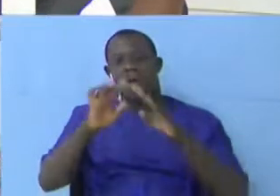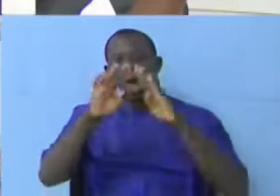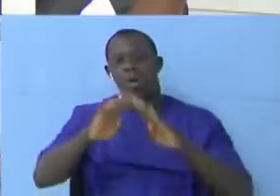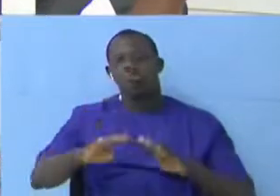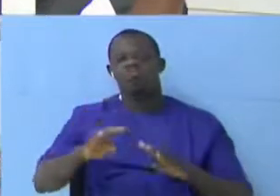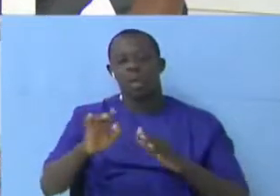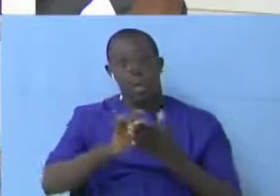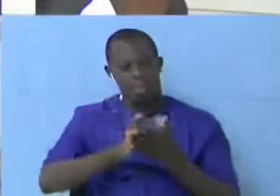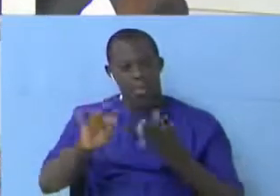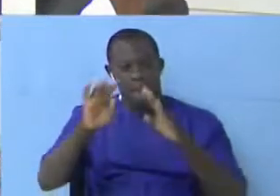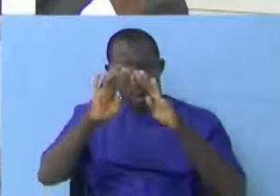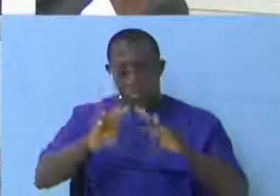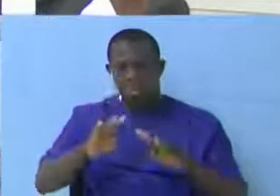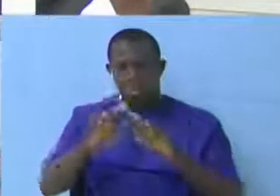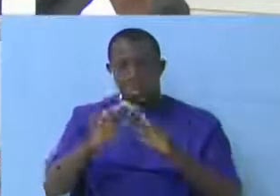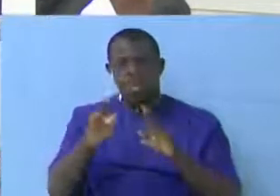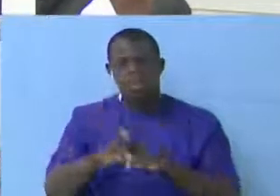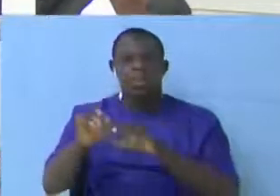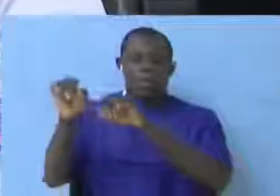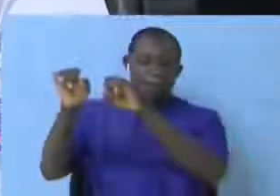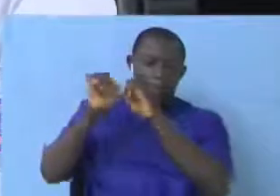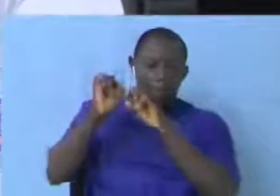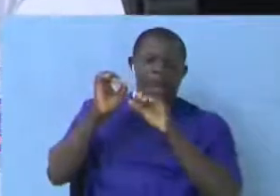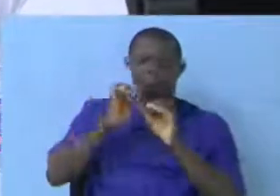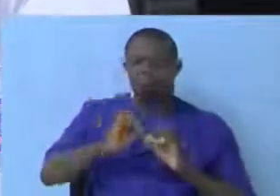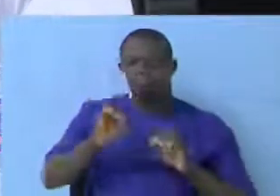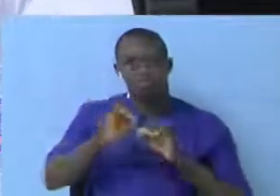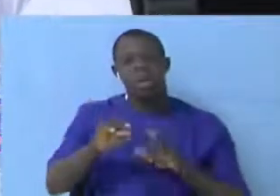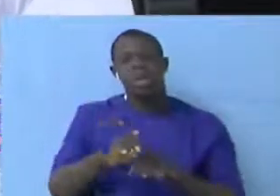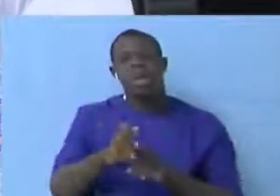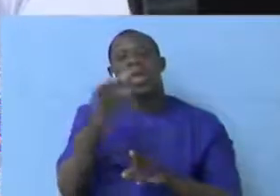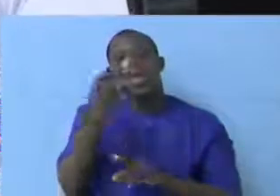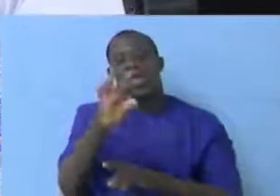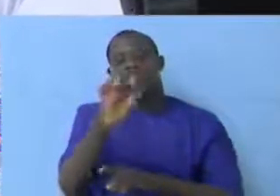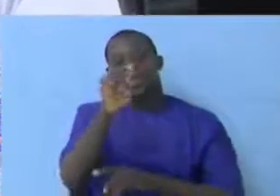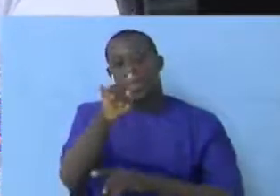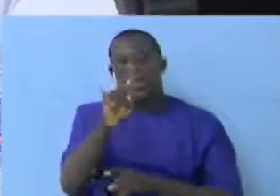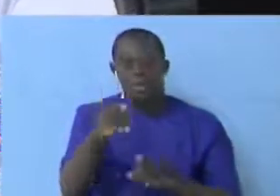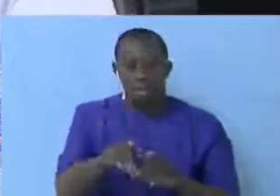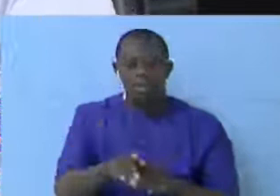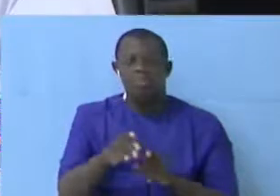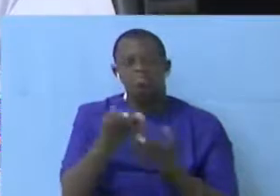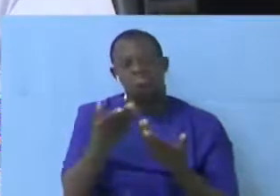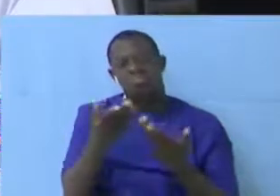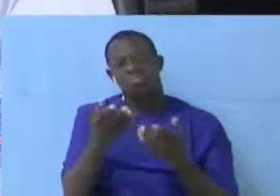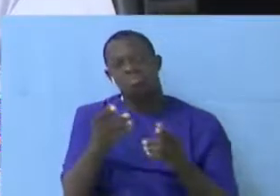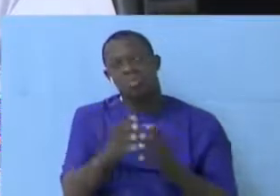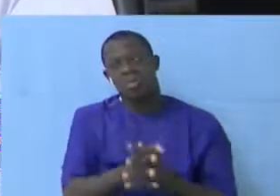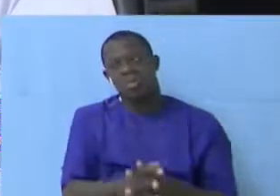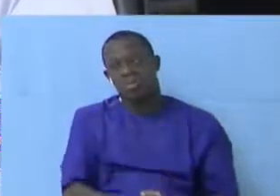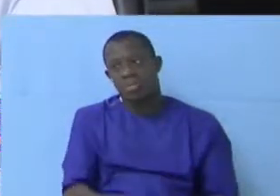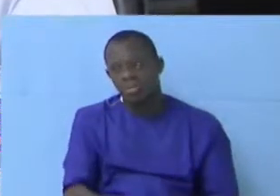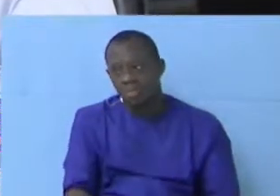Empty house. There is no bed. So ladula, nine kalarang ko, ndama larang ko.